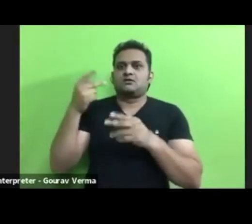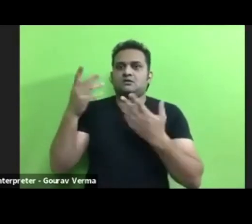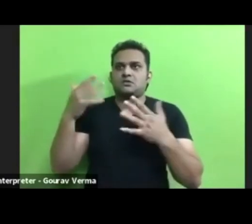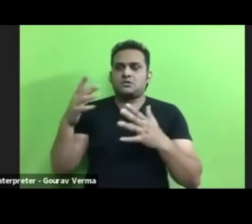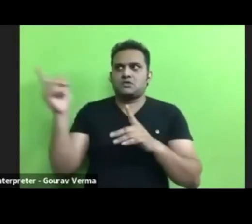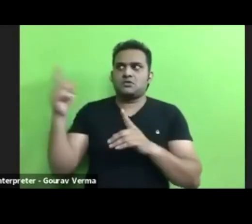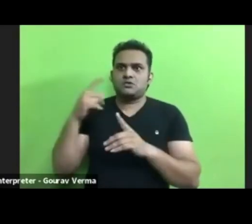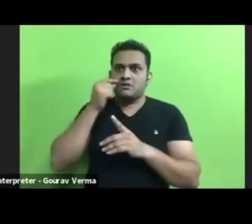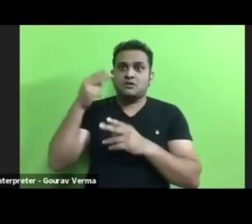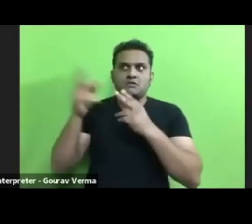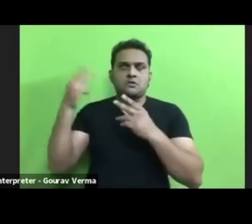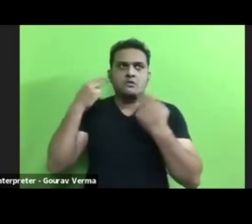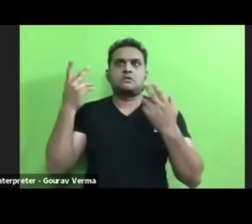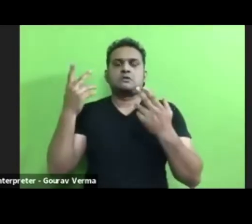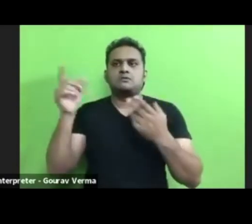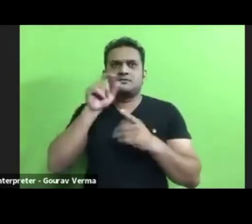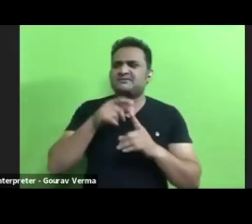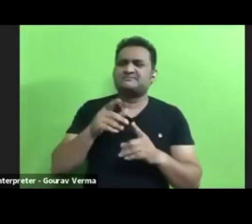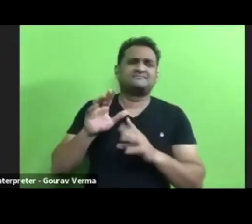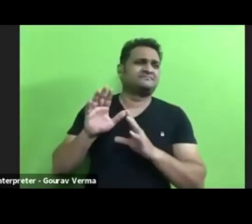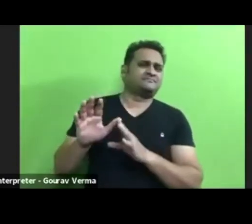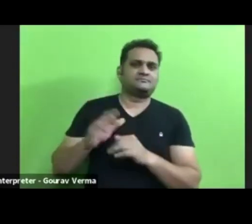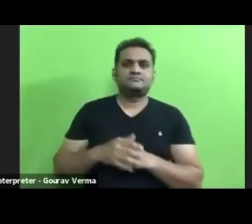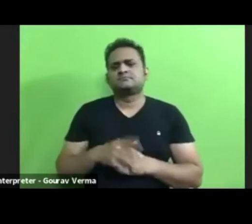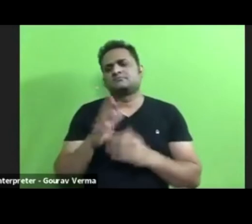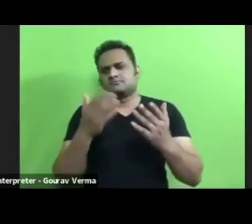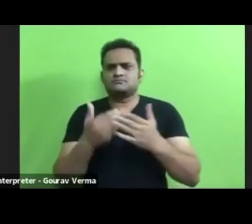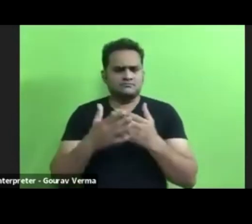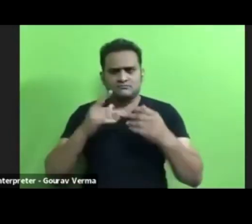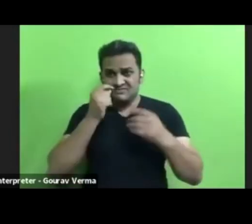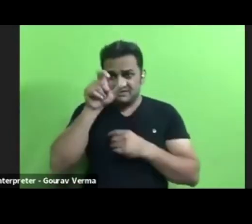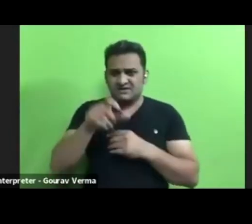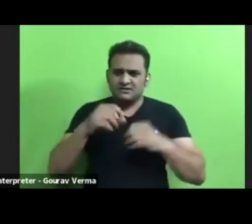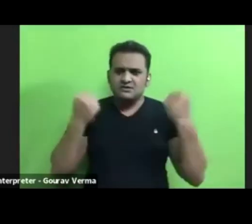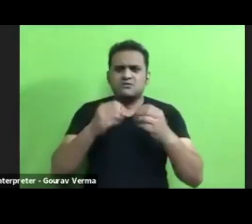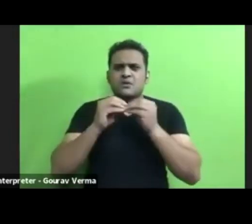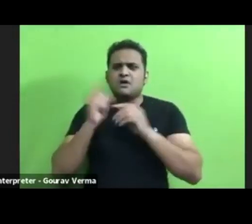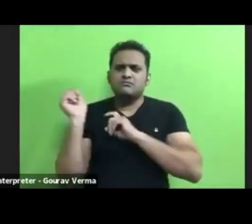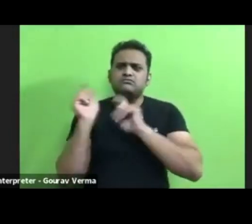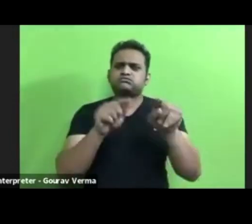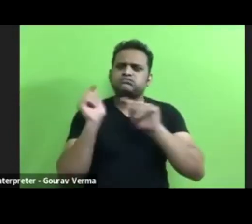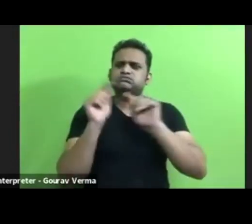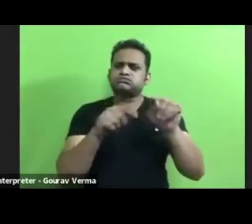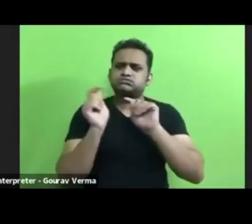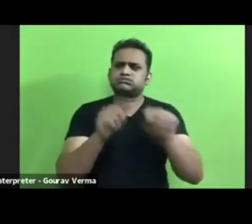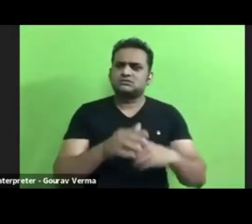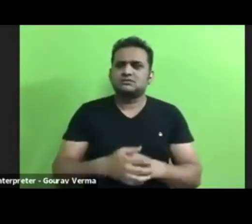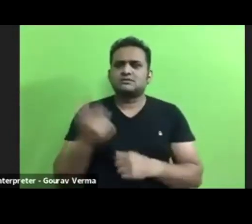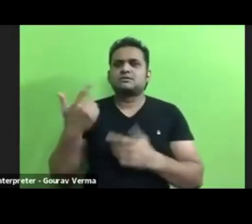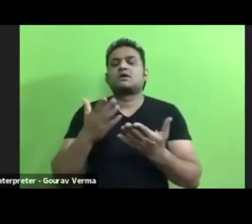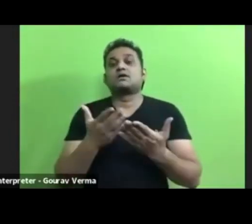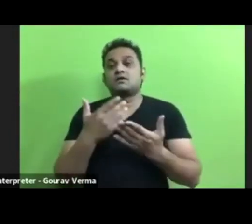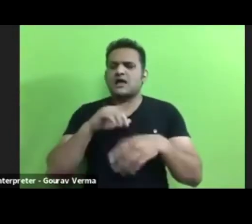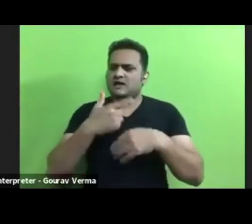and sometimes it's not encouraging. However, determined, he still keeps revisiting Mumbai. And whenever he tries to go